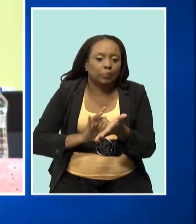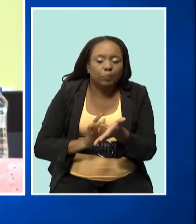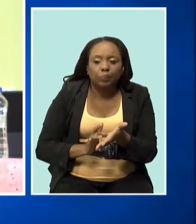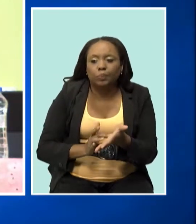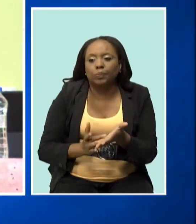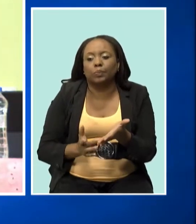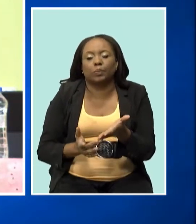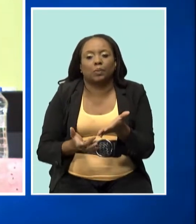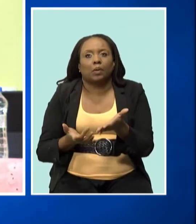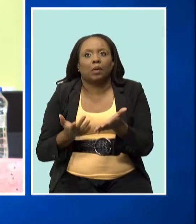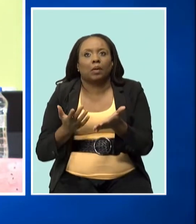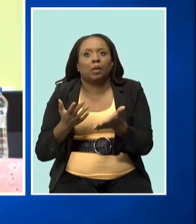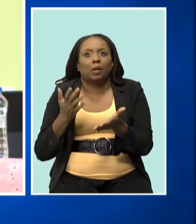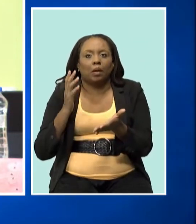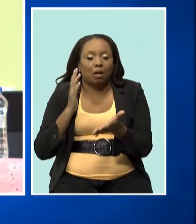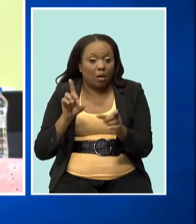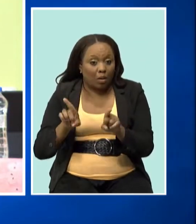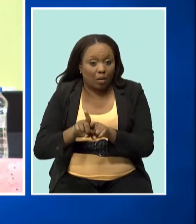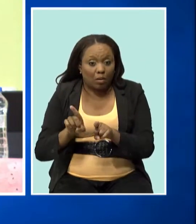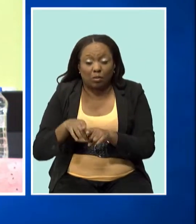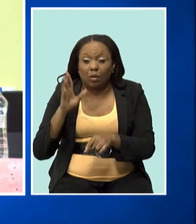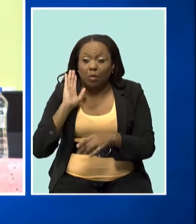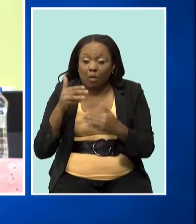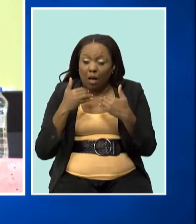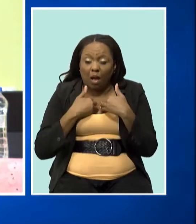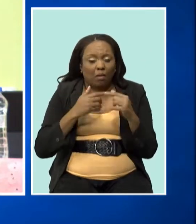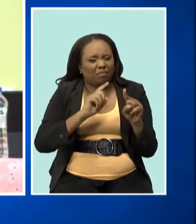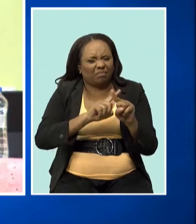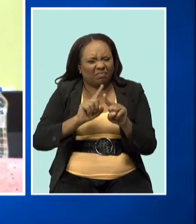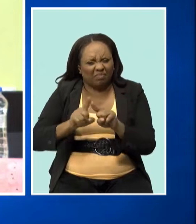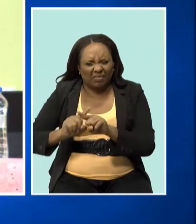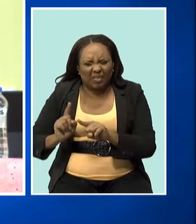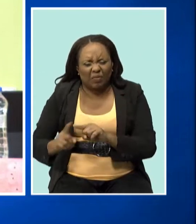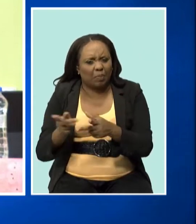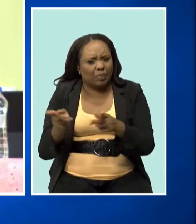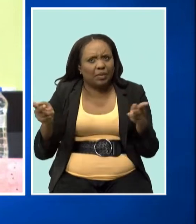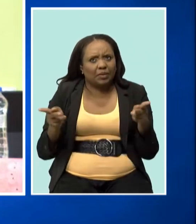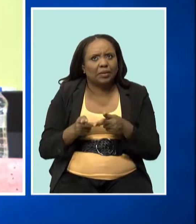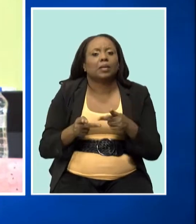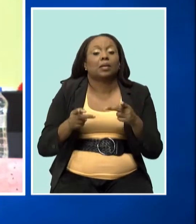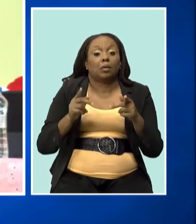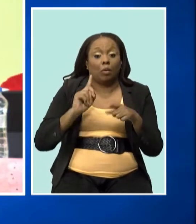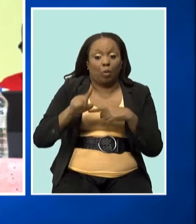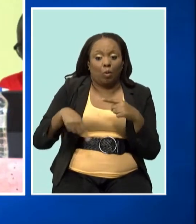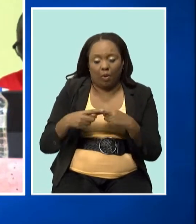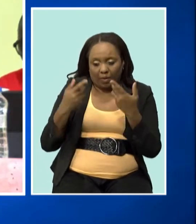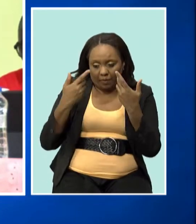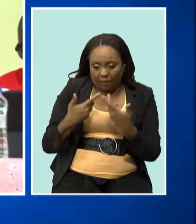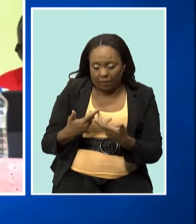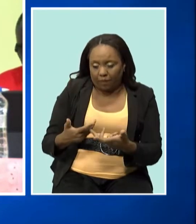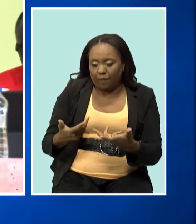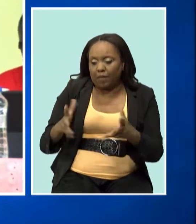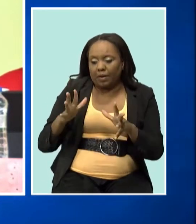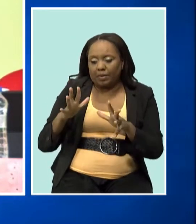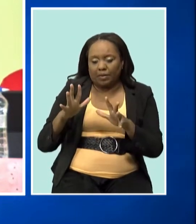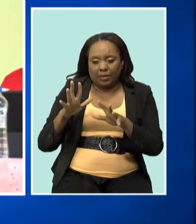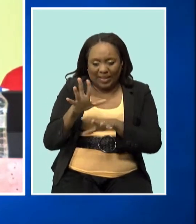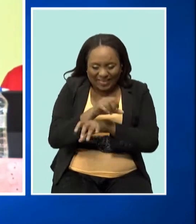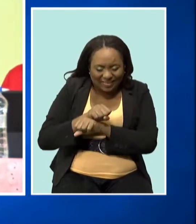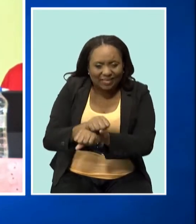evening. It is going to be a tinsel structure. Tinsel meaning it is not going to be concrete and